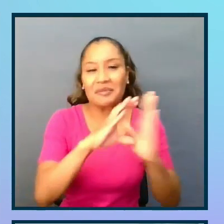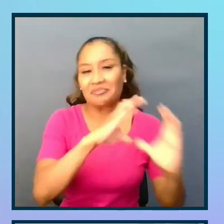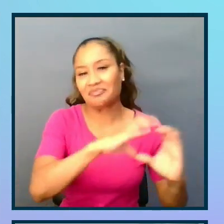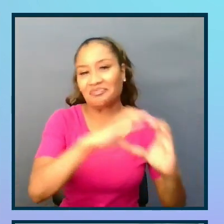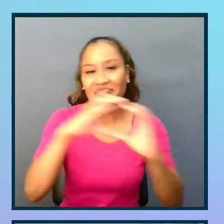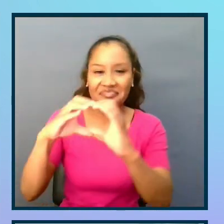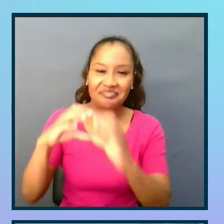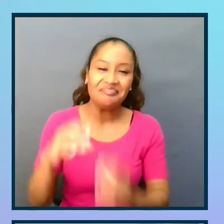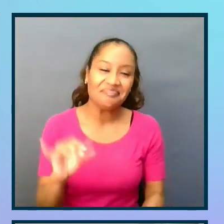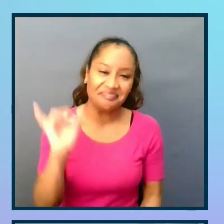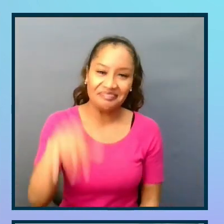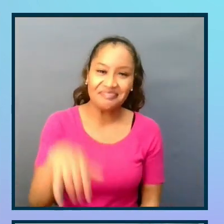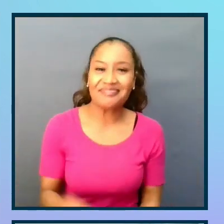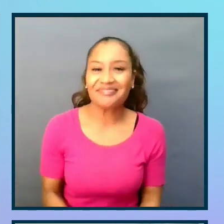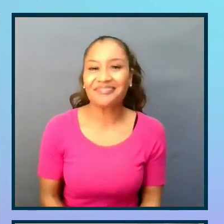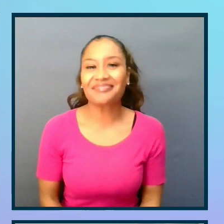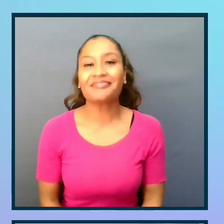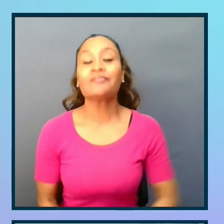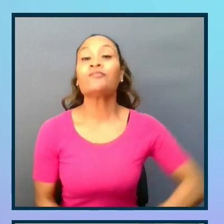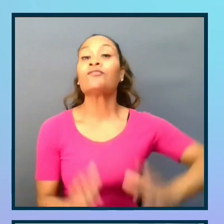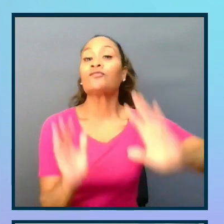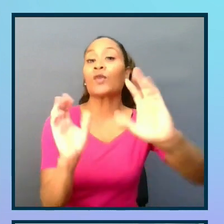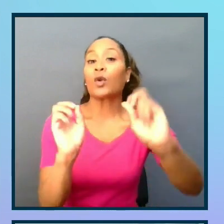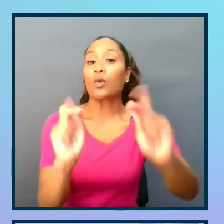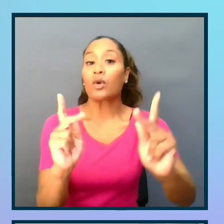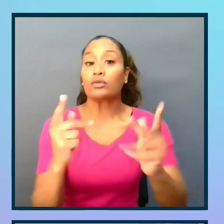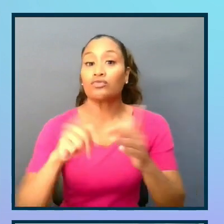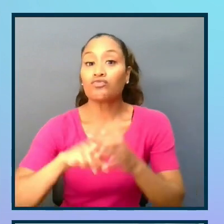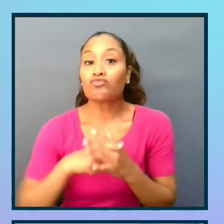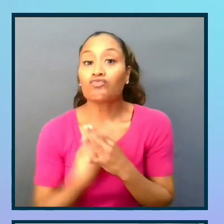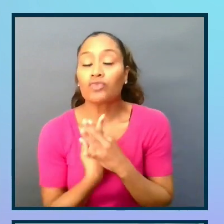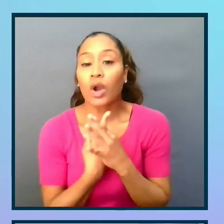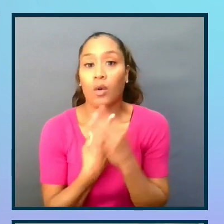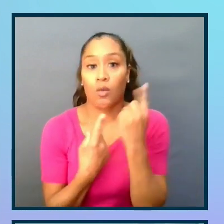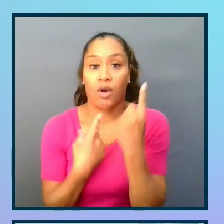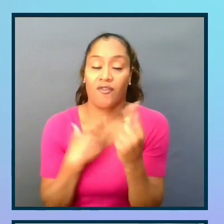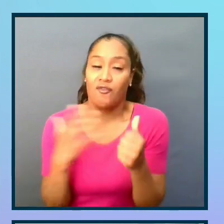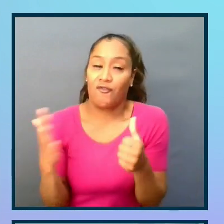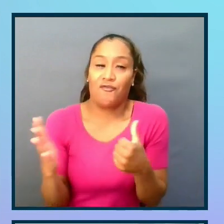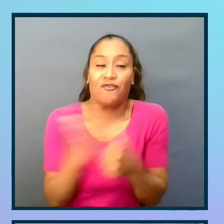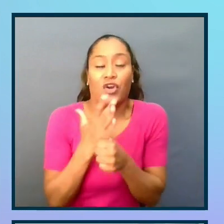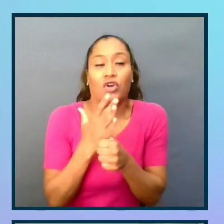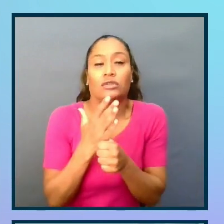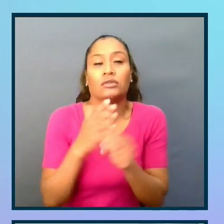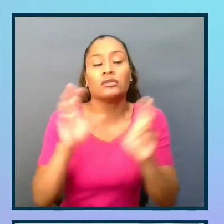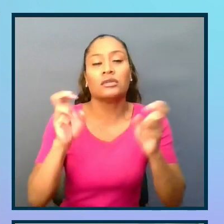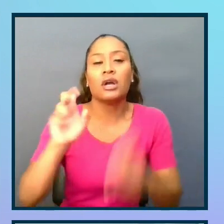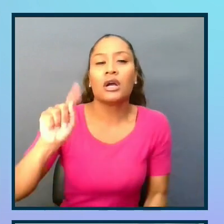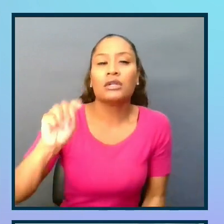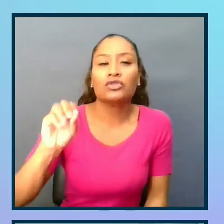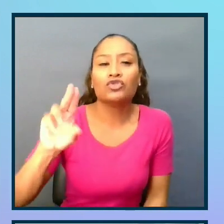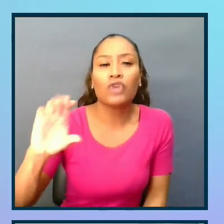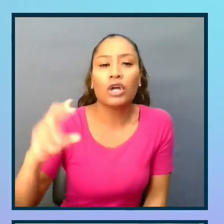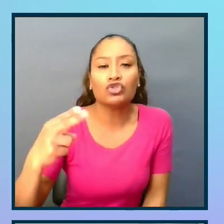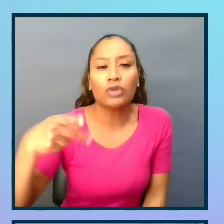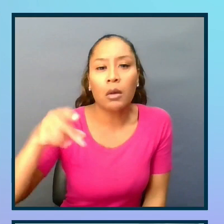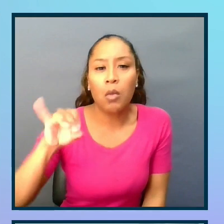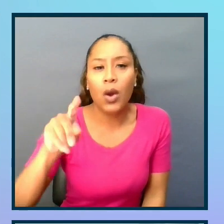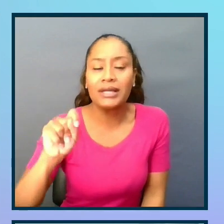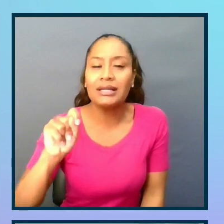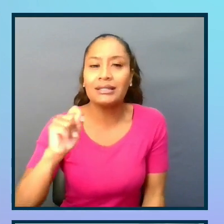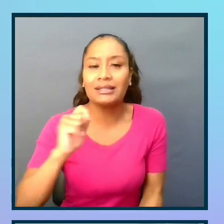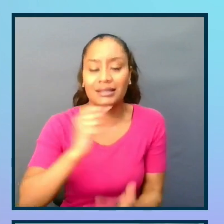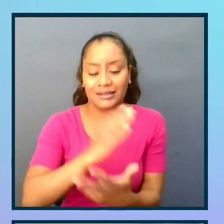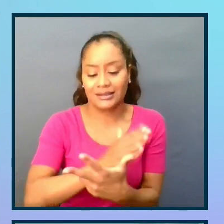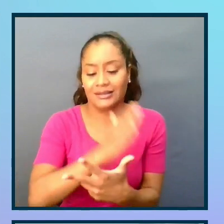right. So to start, we're going to start with one of our first touch points, again, focusing on that